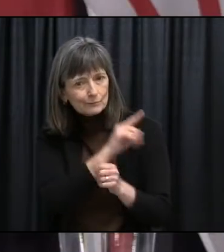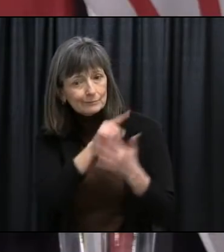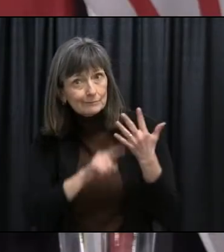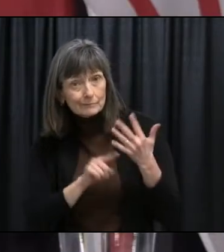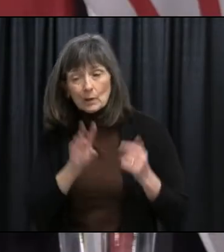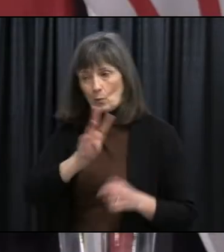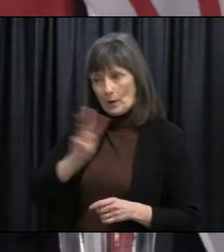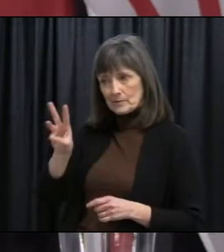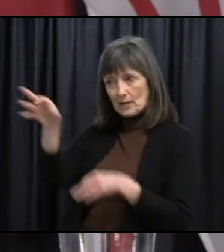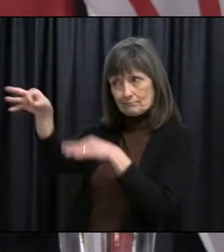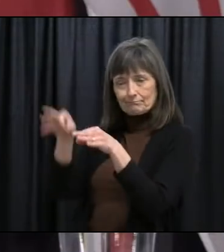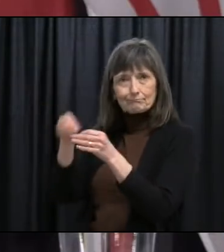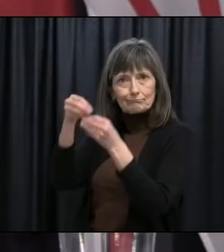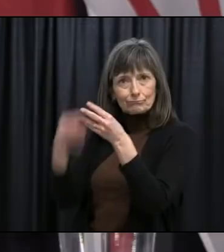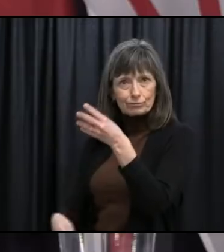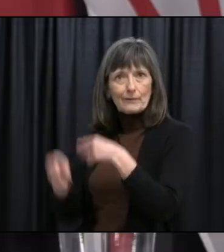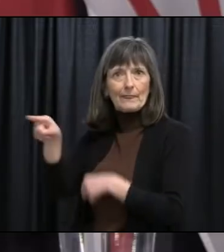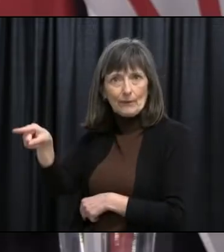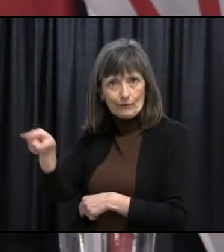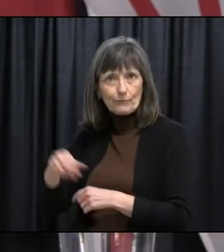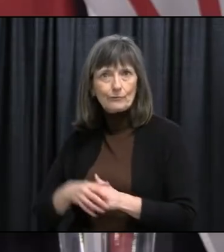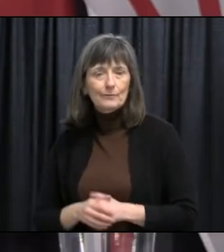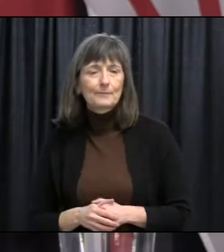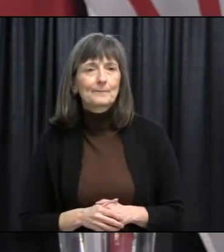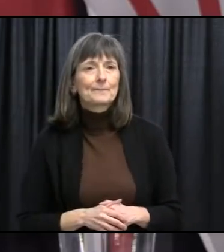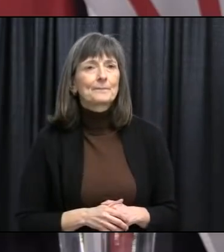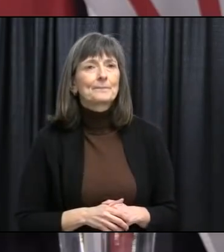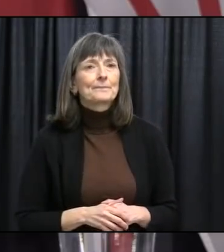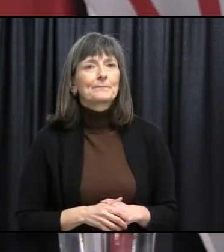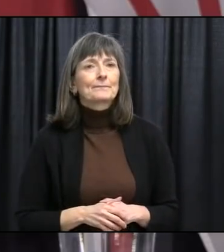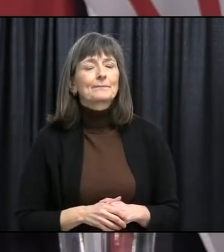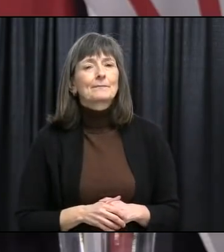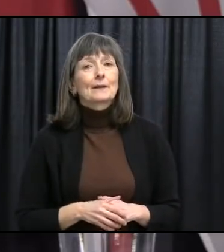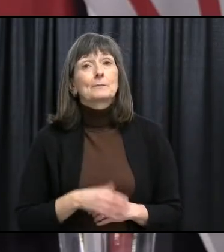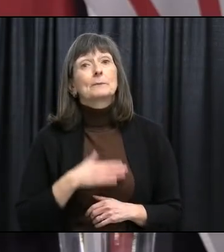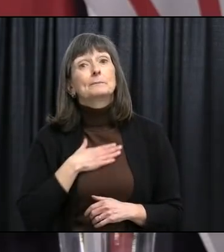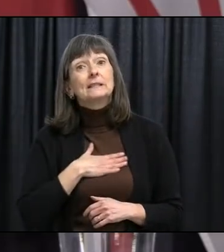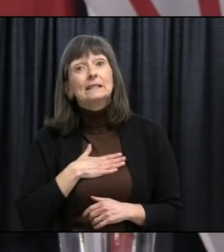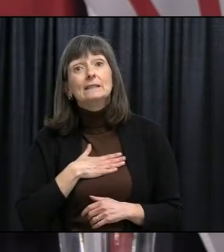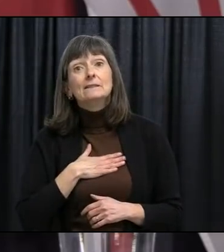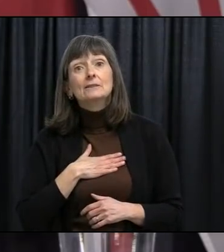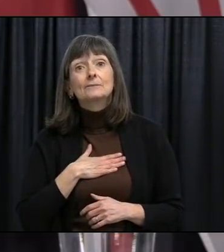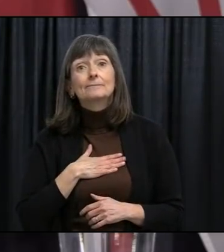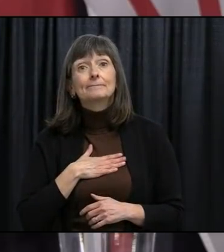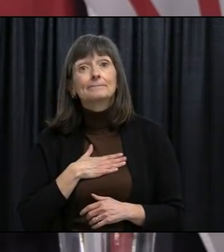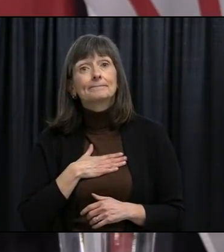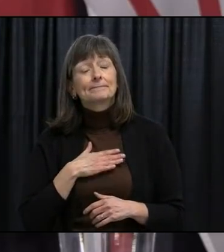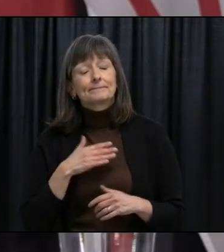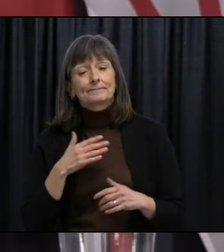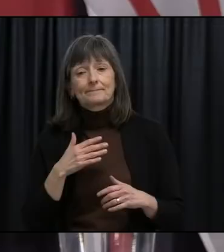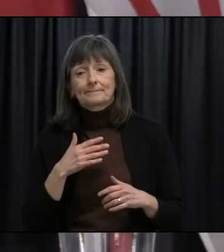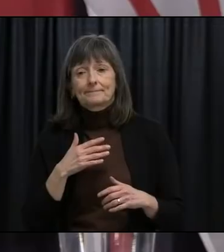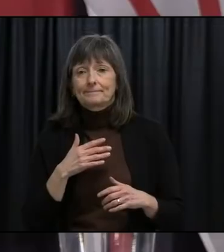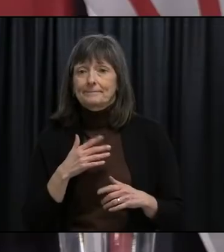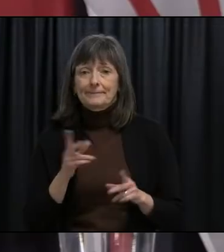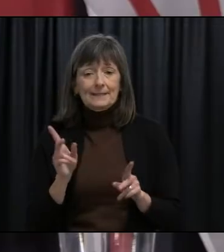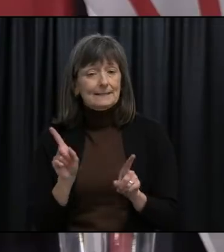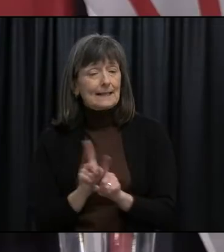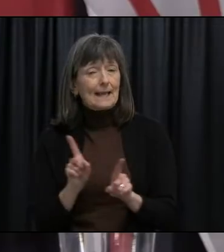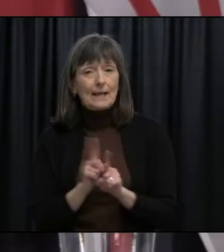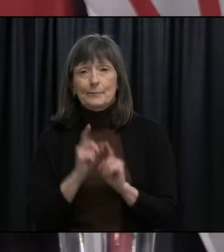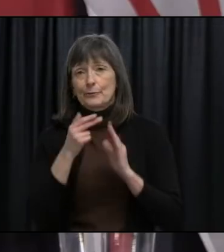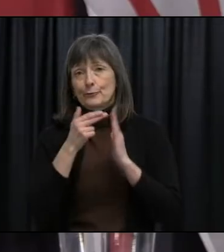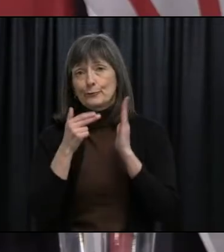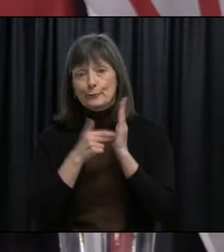the website. And please, above all, maintain the basic rules that